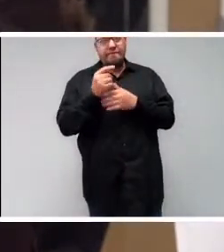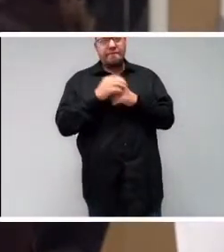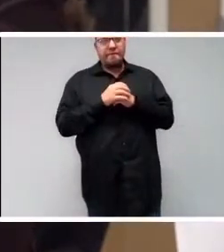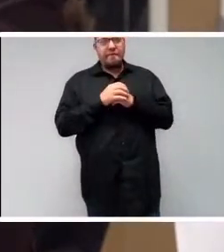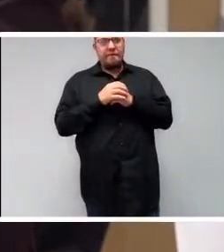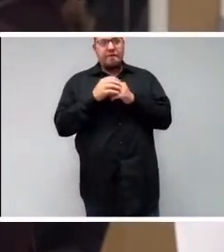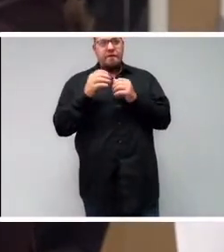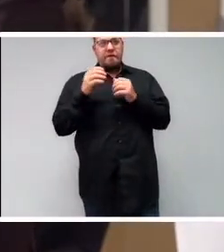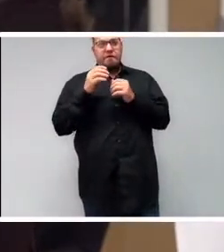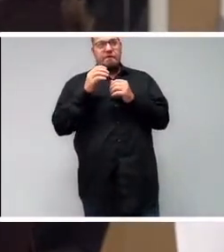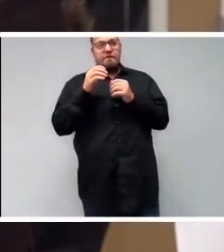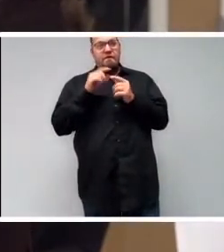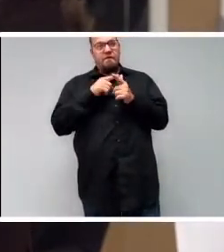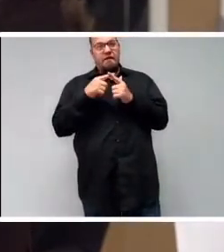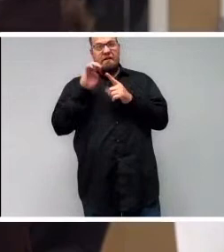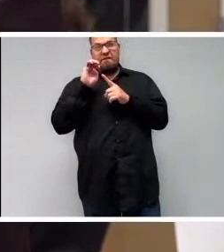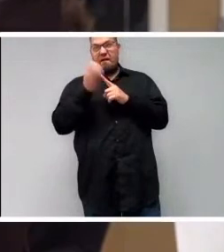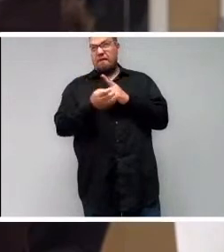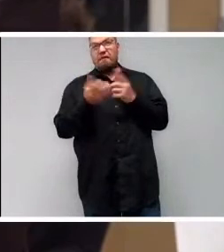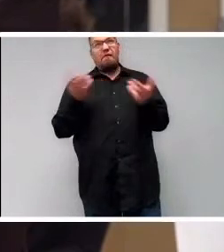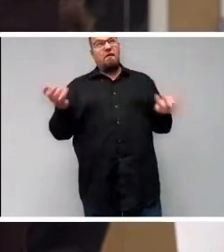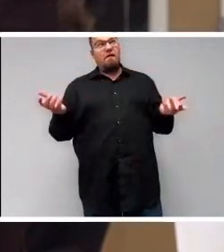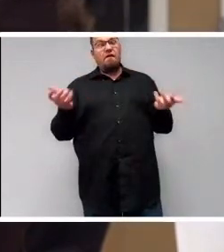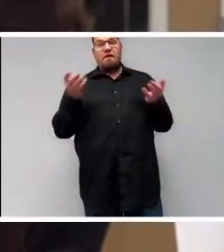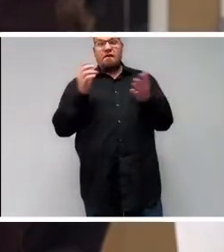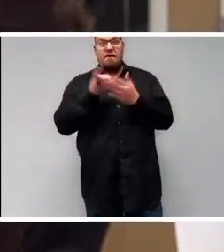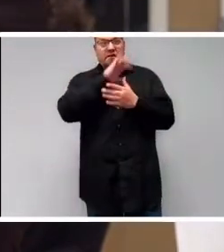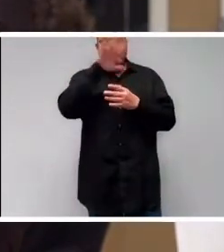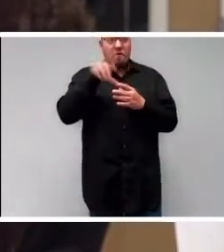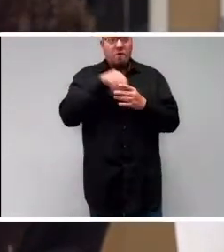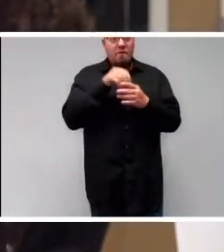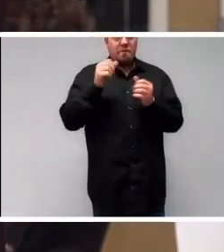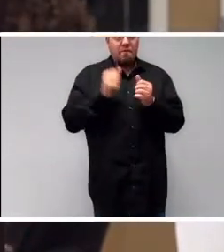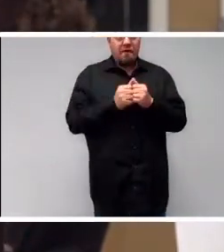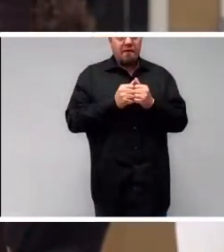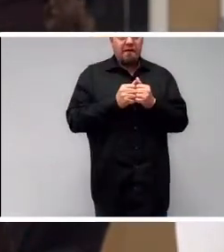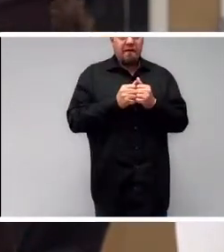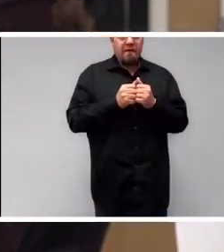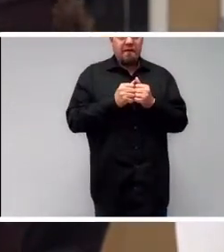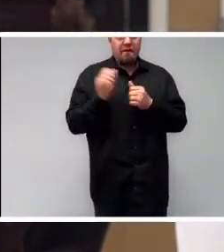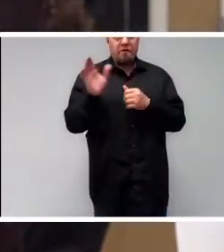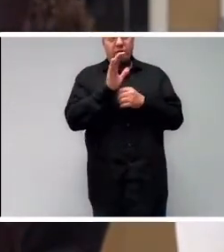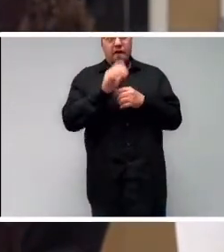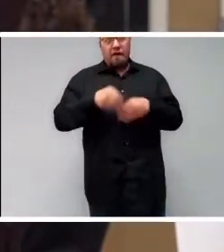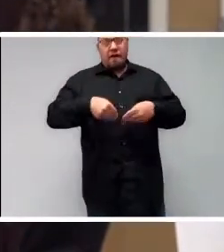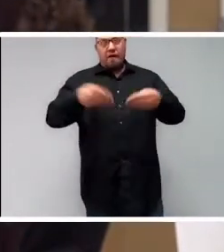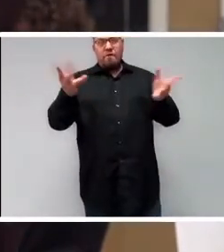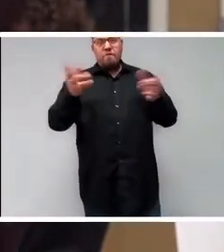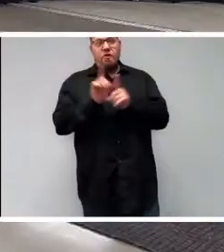work, is included in your handouts. And also